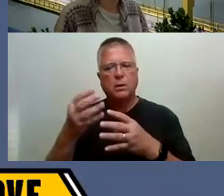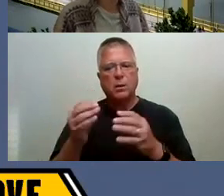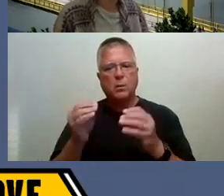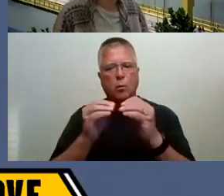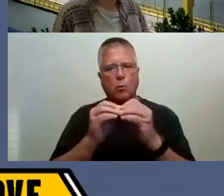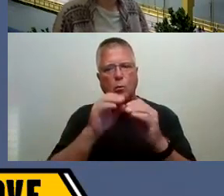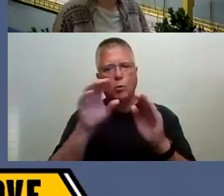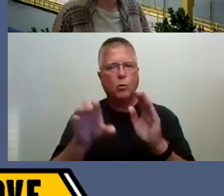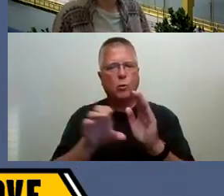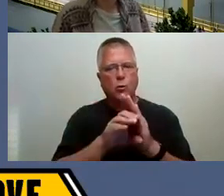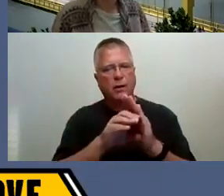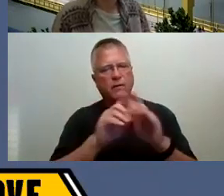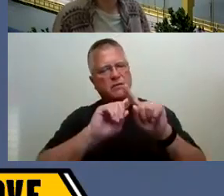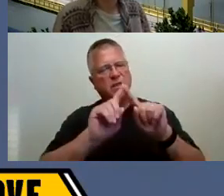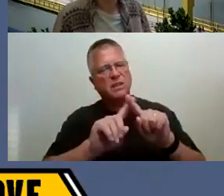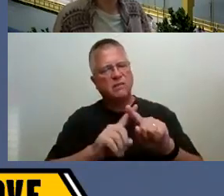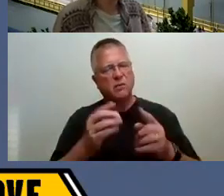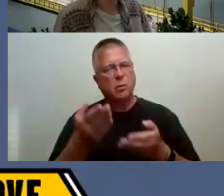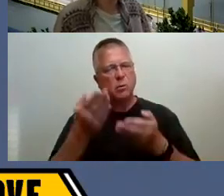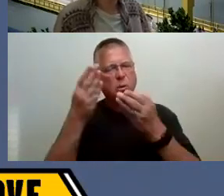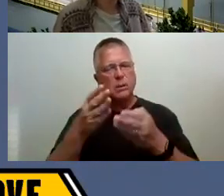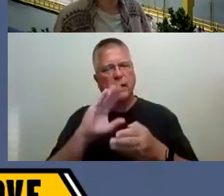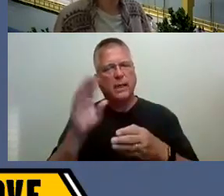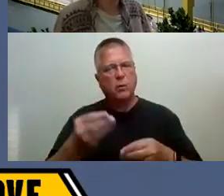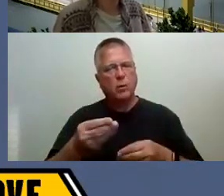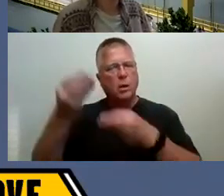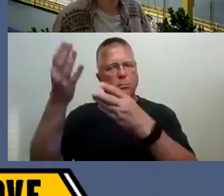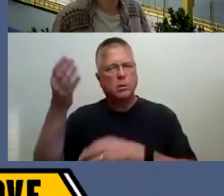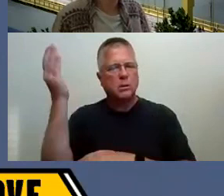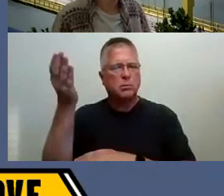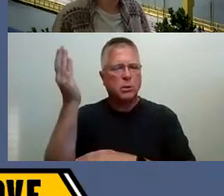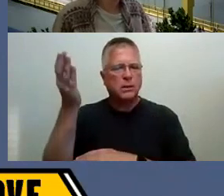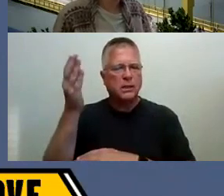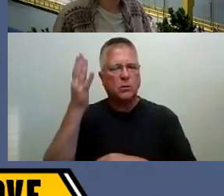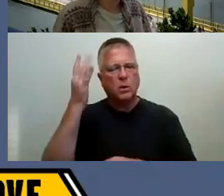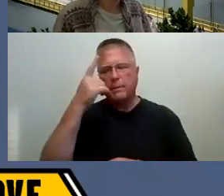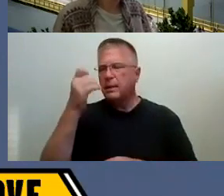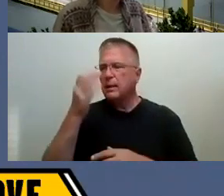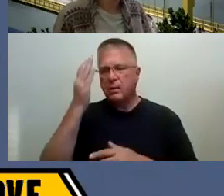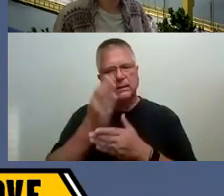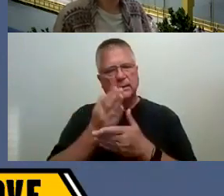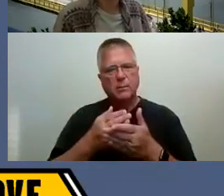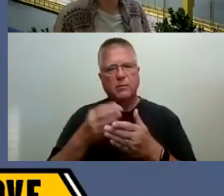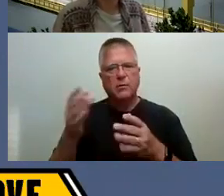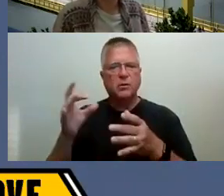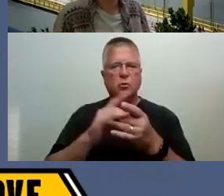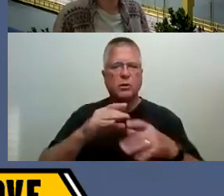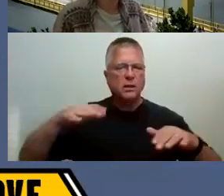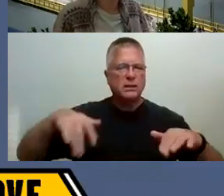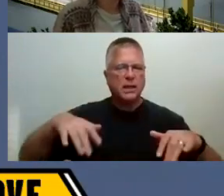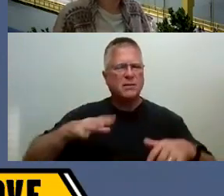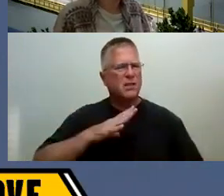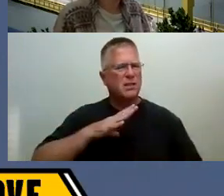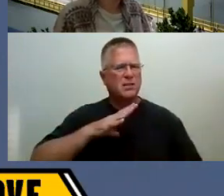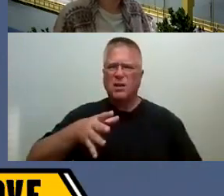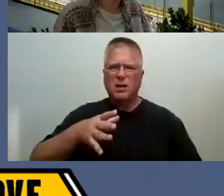the different proposals, and I'll also be uploading this presentation because I know that some of you joined us late, and that's all right. You'll be able to see